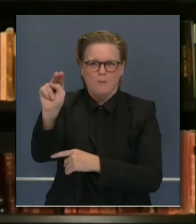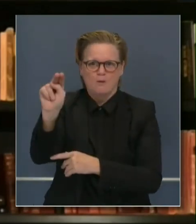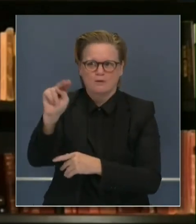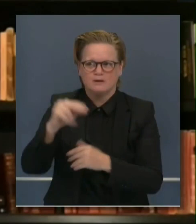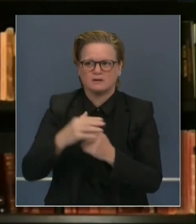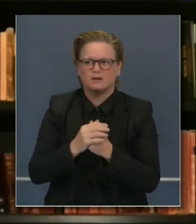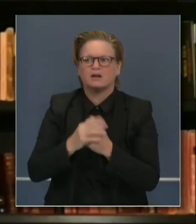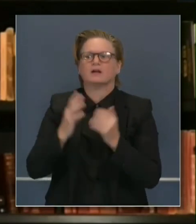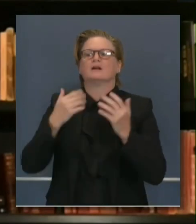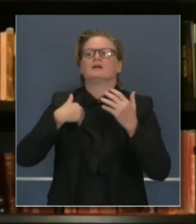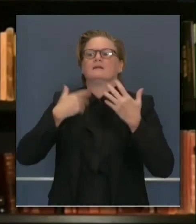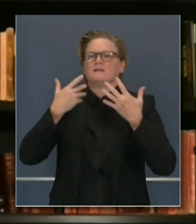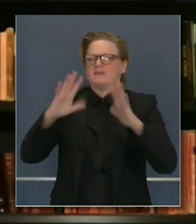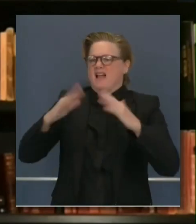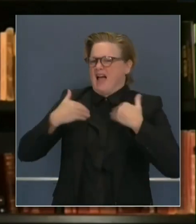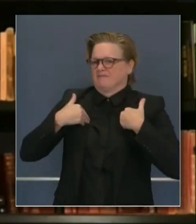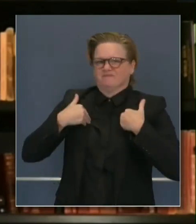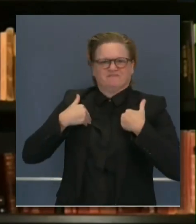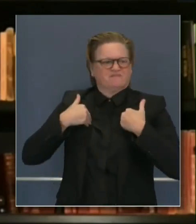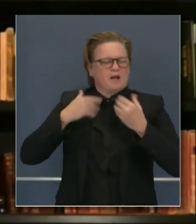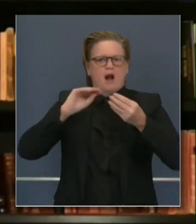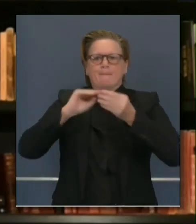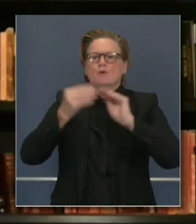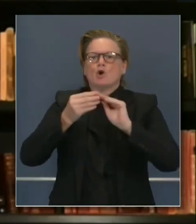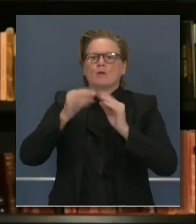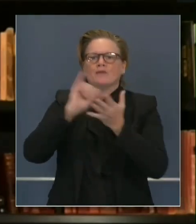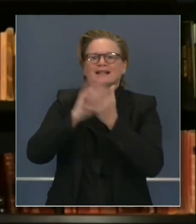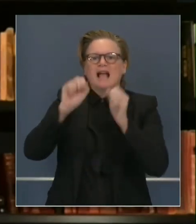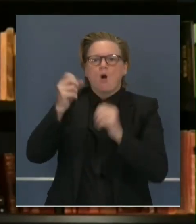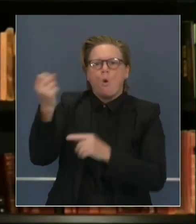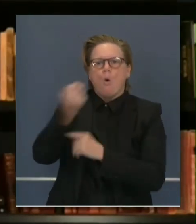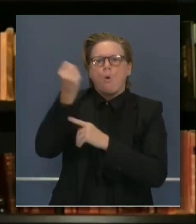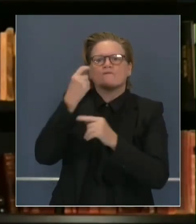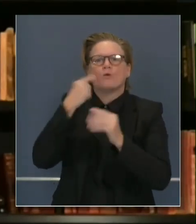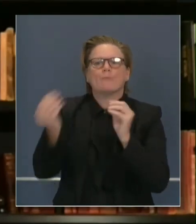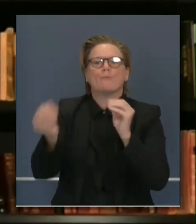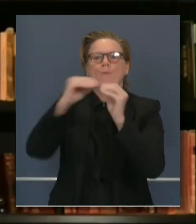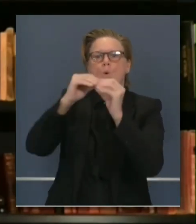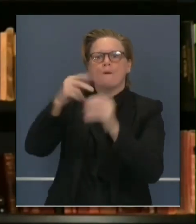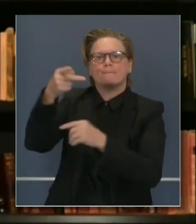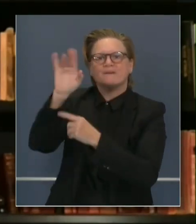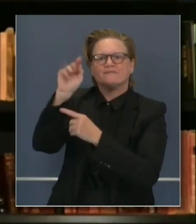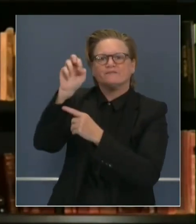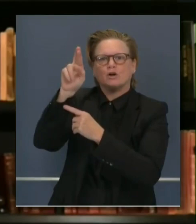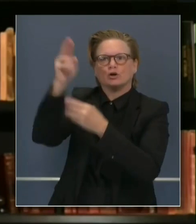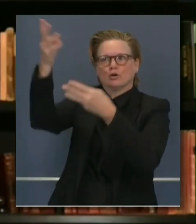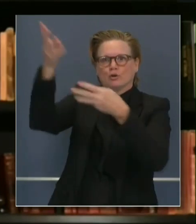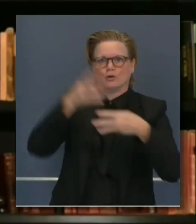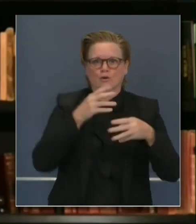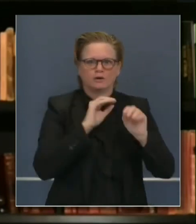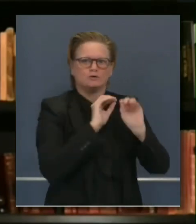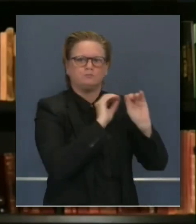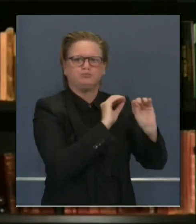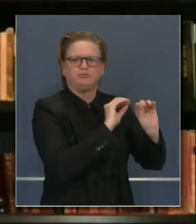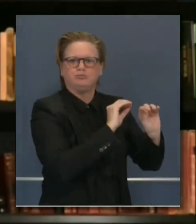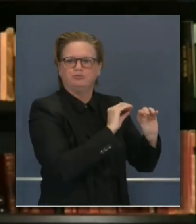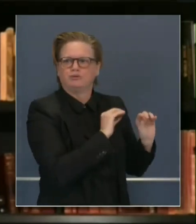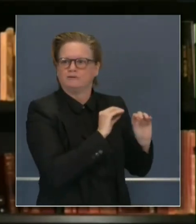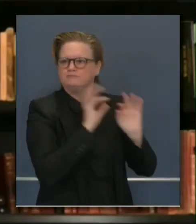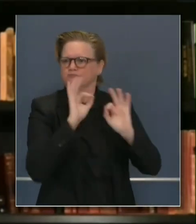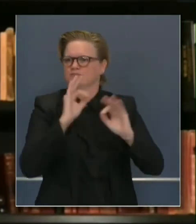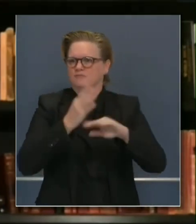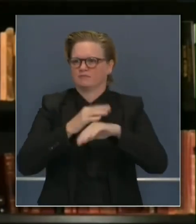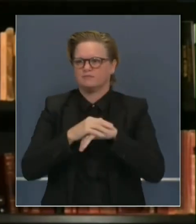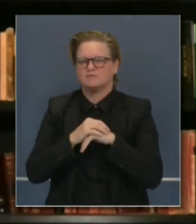existing providers in the network that's well established. Remember, we provide over 19 million flu shots typically on an annual basis,